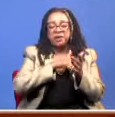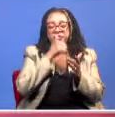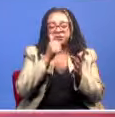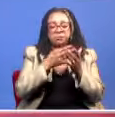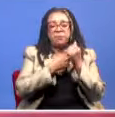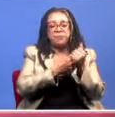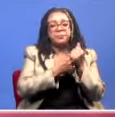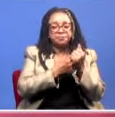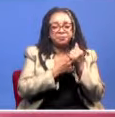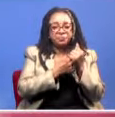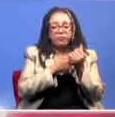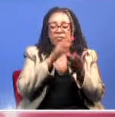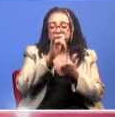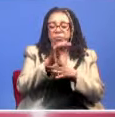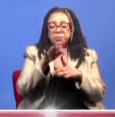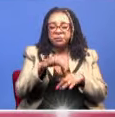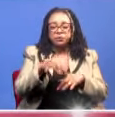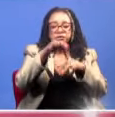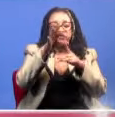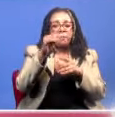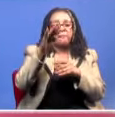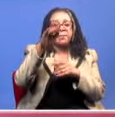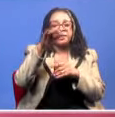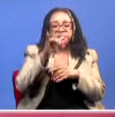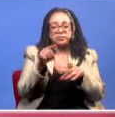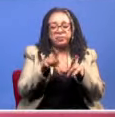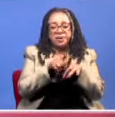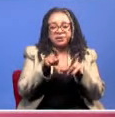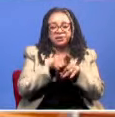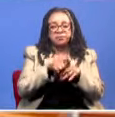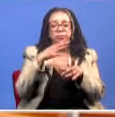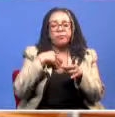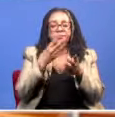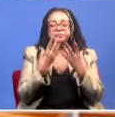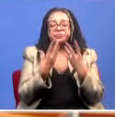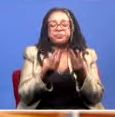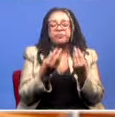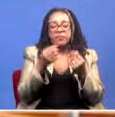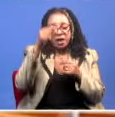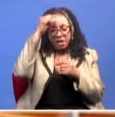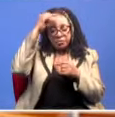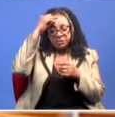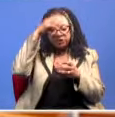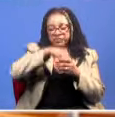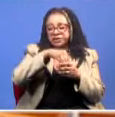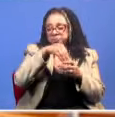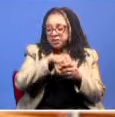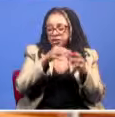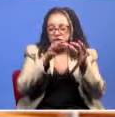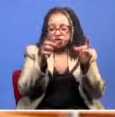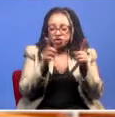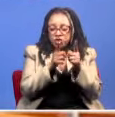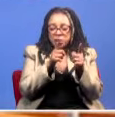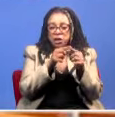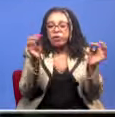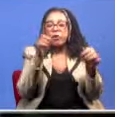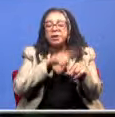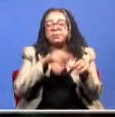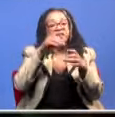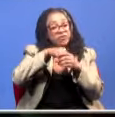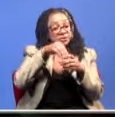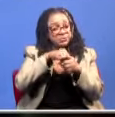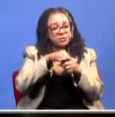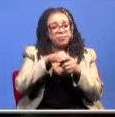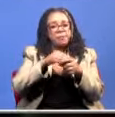projects will be a priority for Mbadi as he seeks to ease government investments in short and long-term projects. Under his leadership,